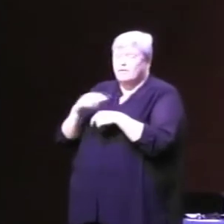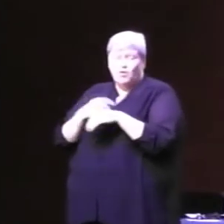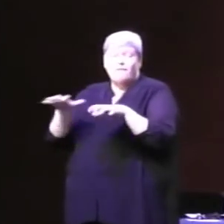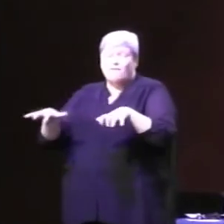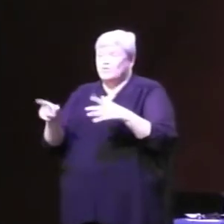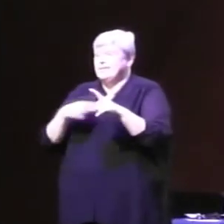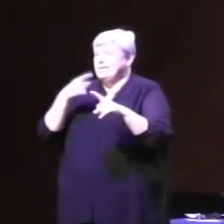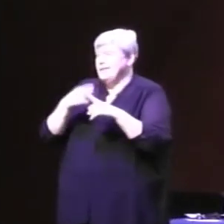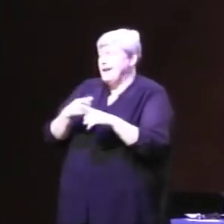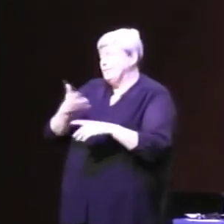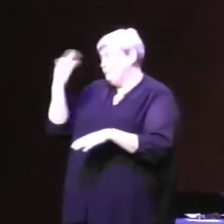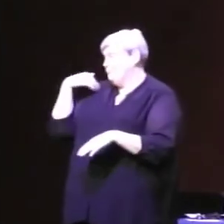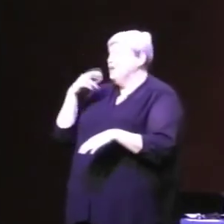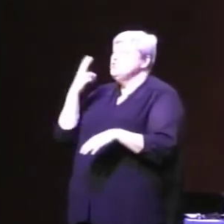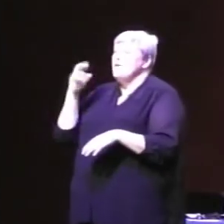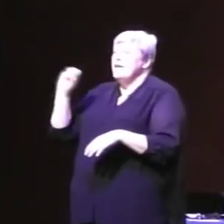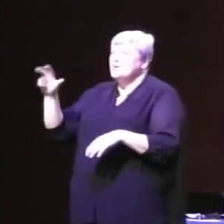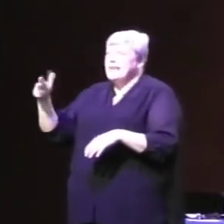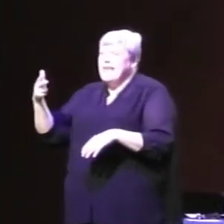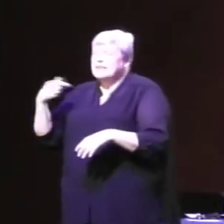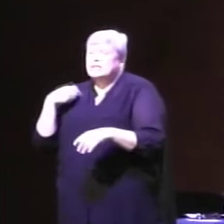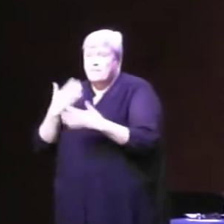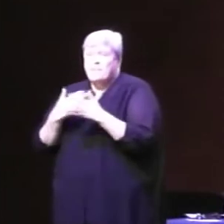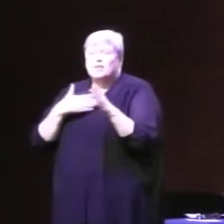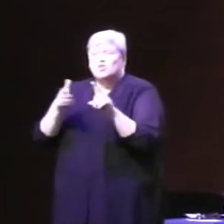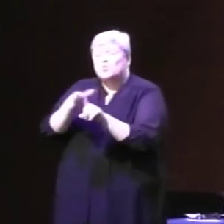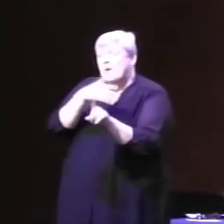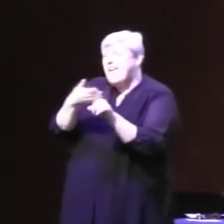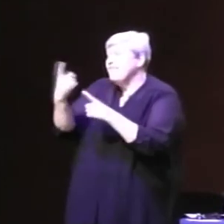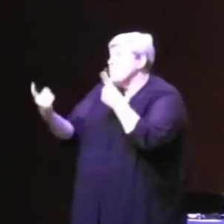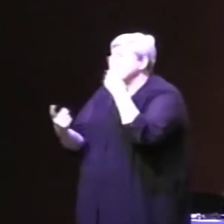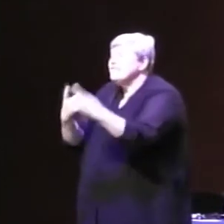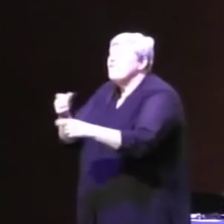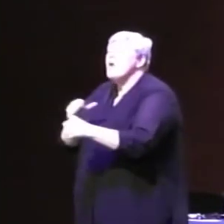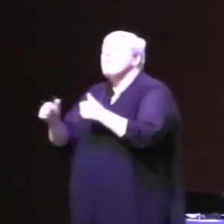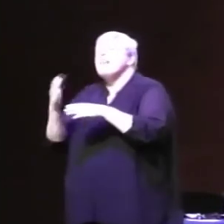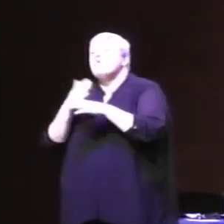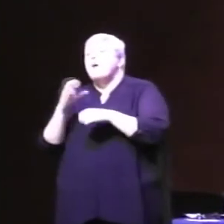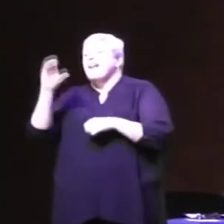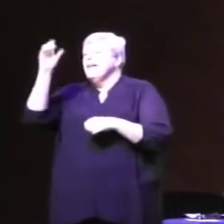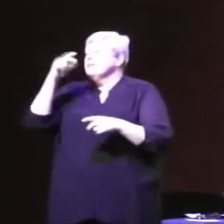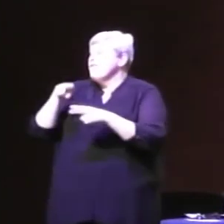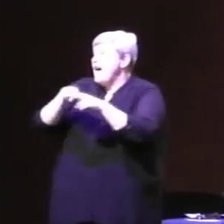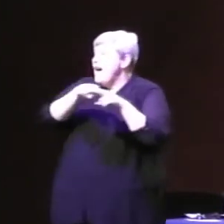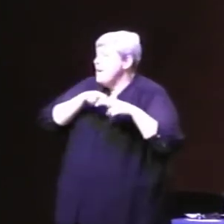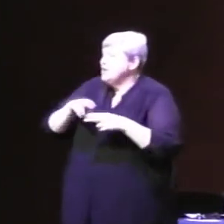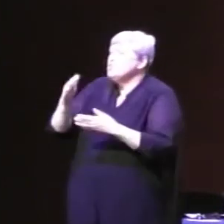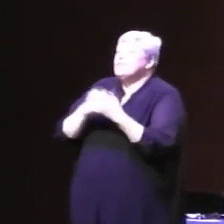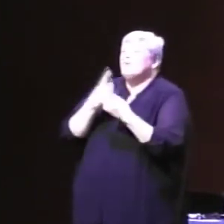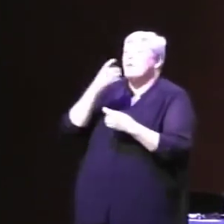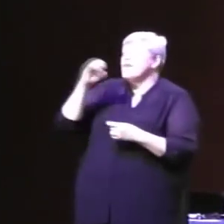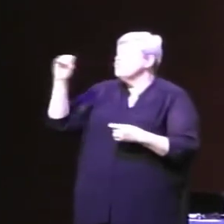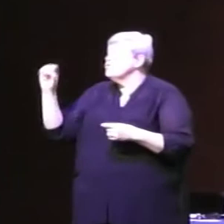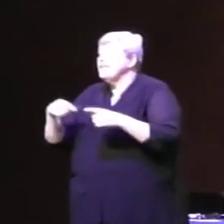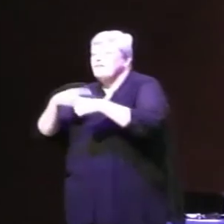in 2008. They managed to persuade themselves that it was better for a working class family to save £100 per